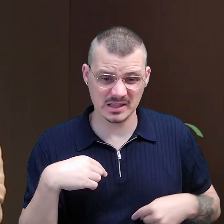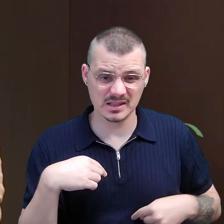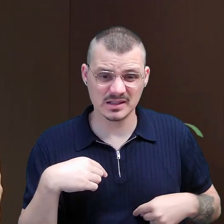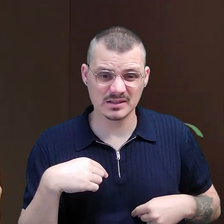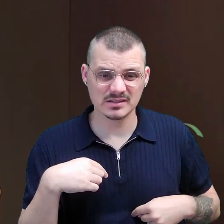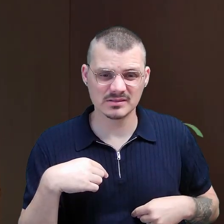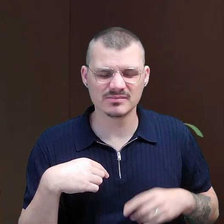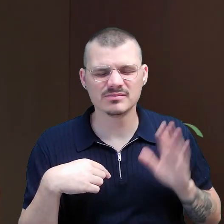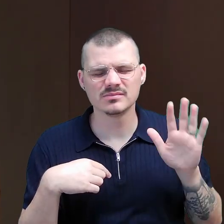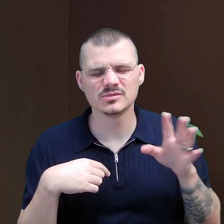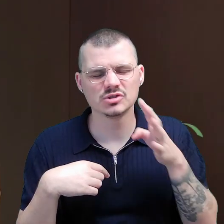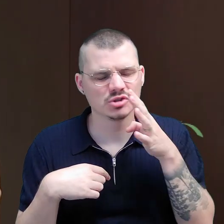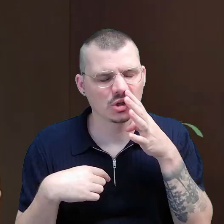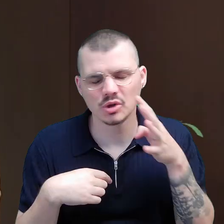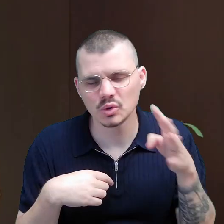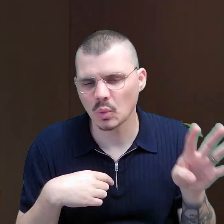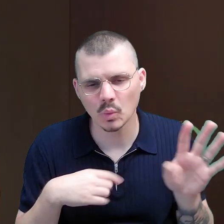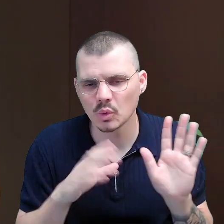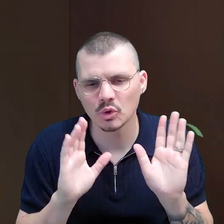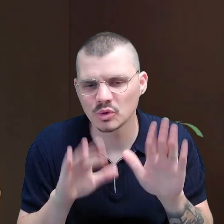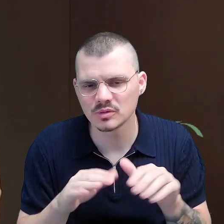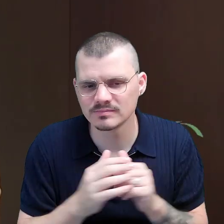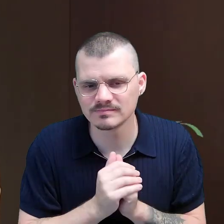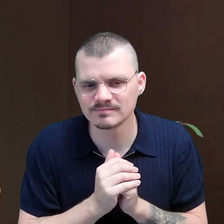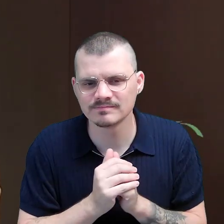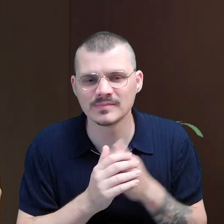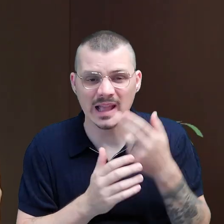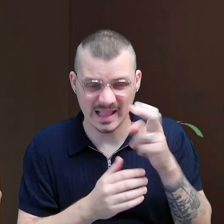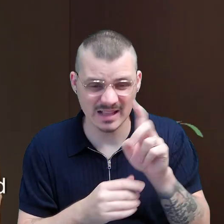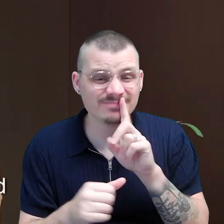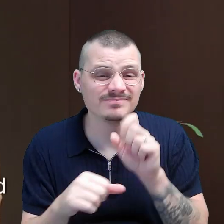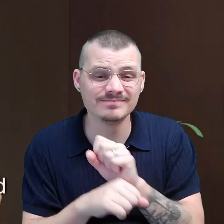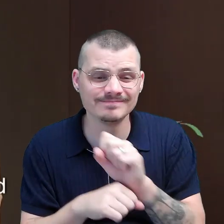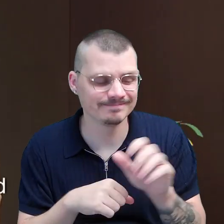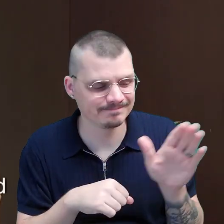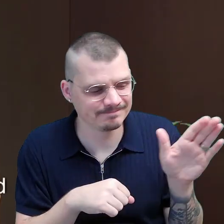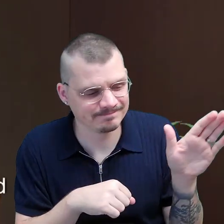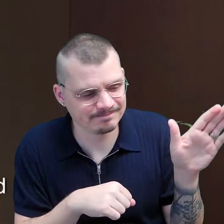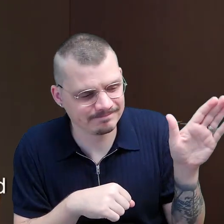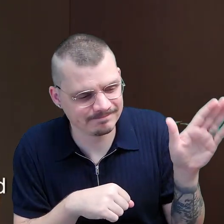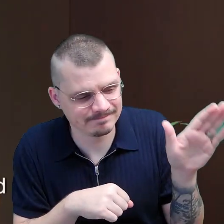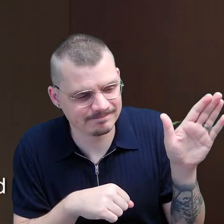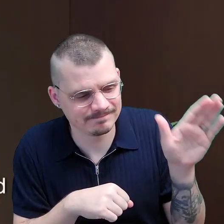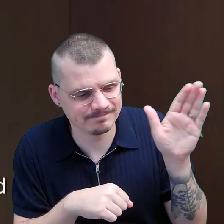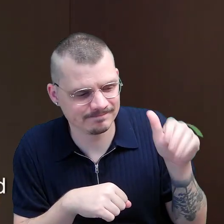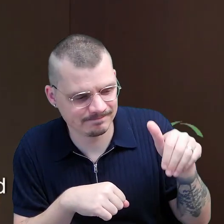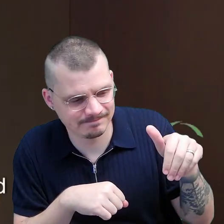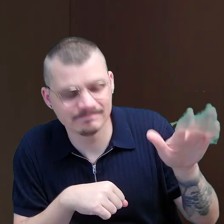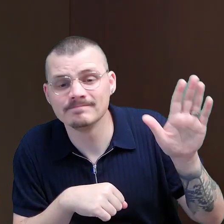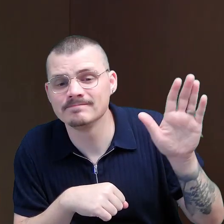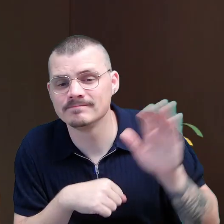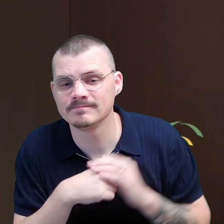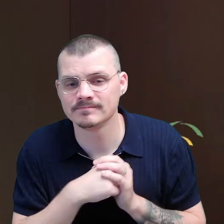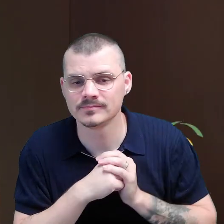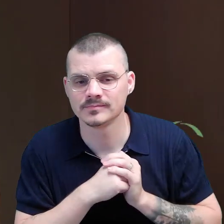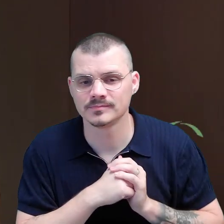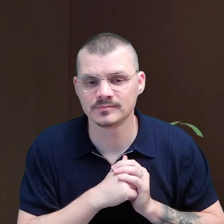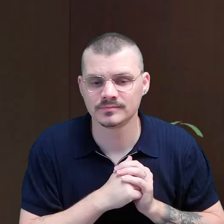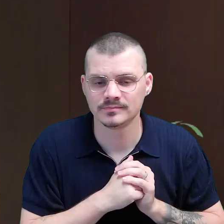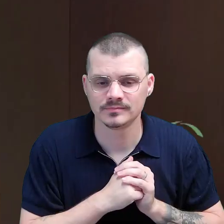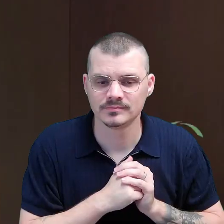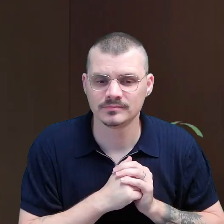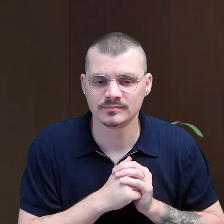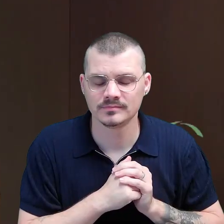pain in her abdomen, just ignore her. And he literally patted her on the head and sent her out the